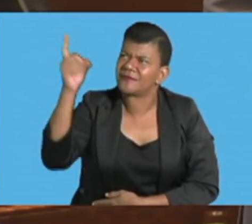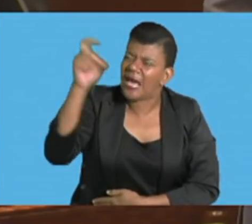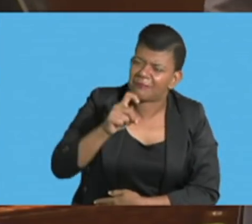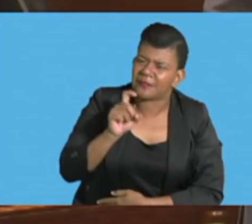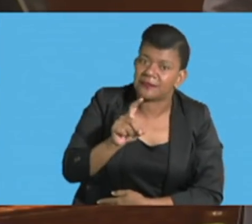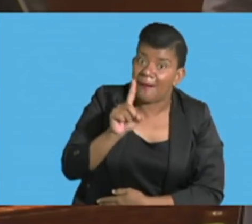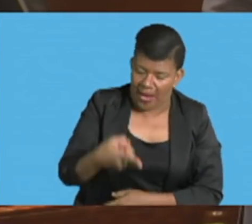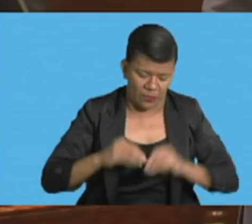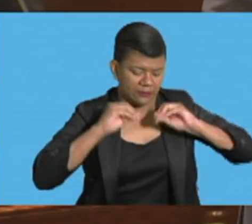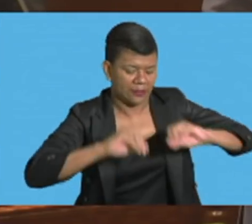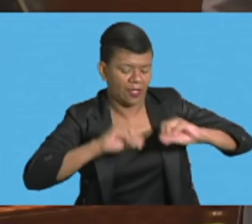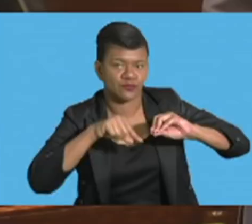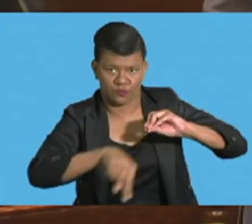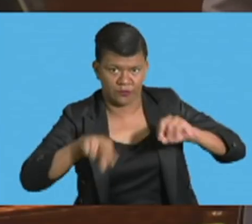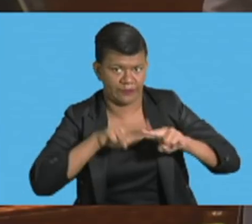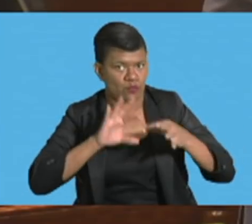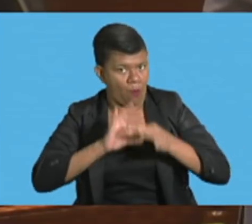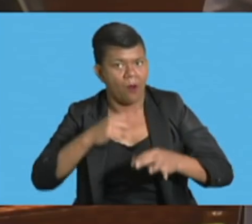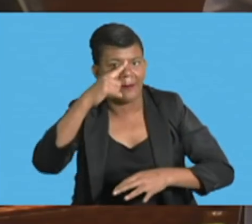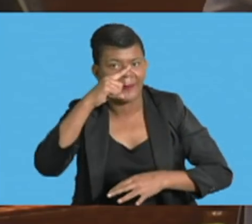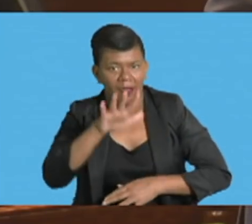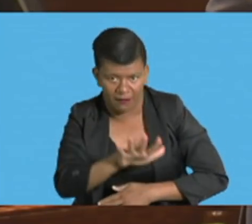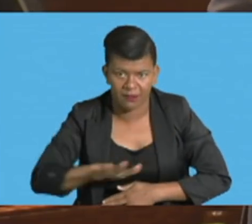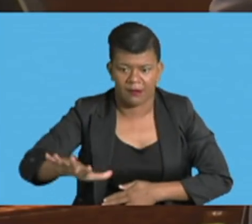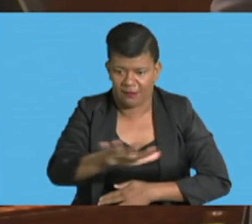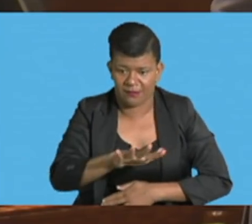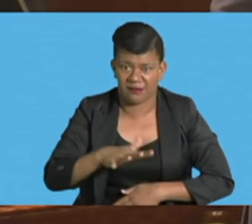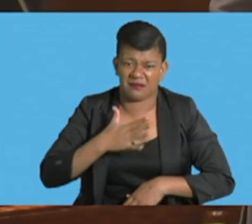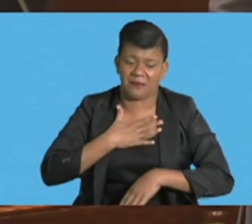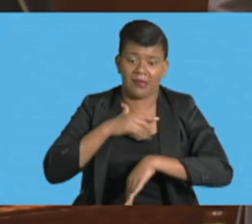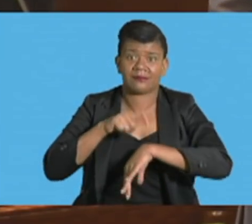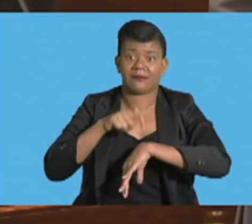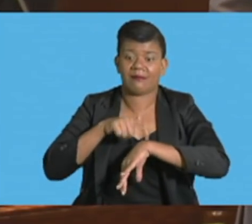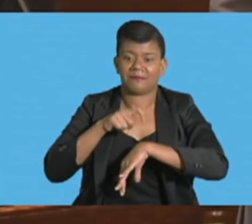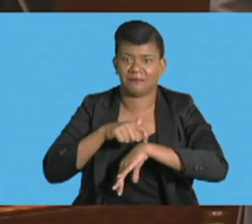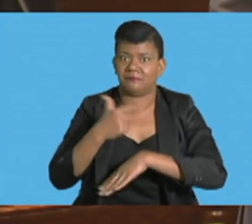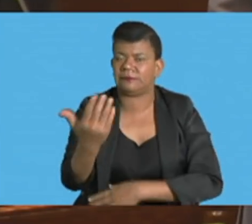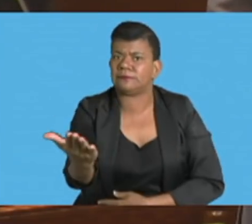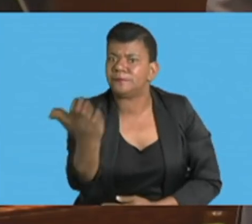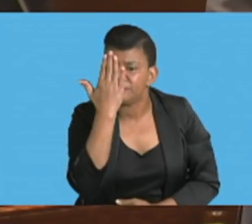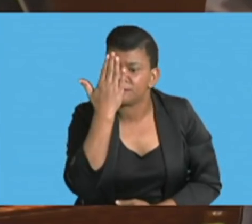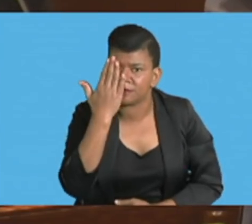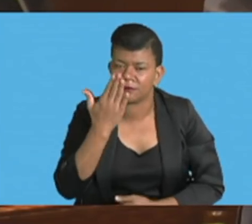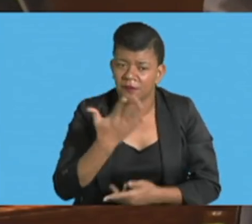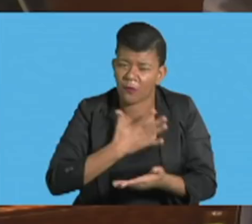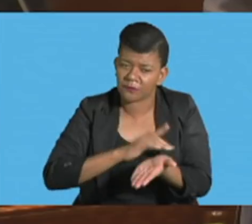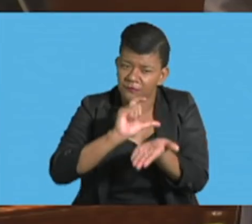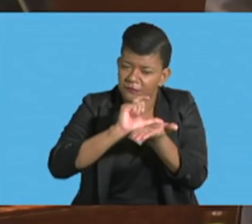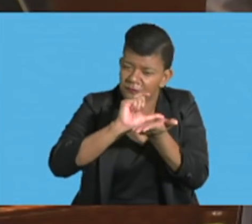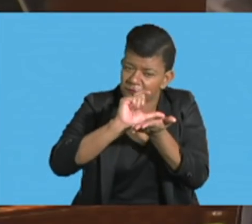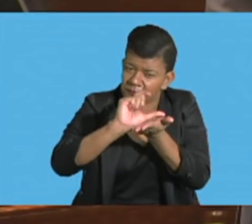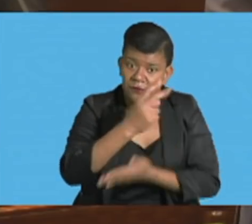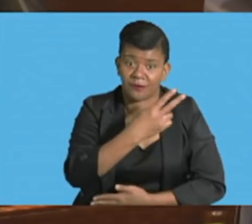and sophisticated economy. Mr. Speaker, my time is winding down, but I want to be abundantly clear. The